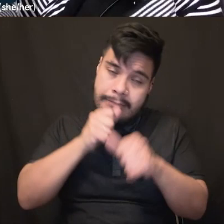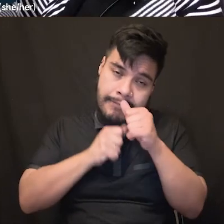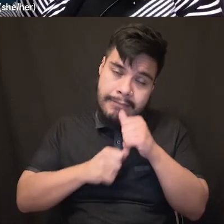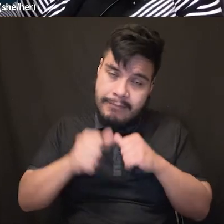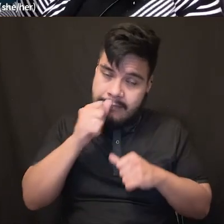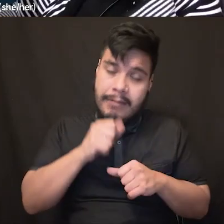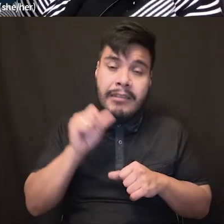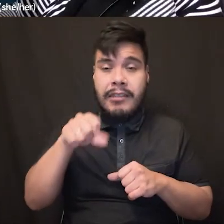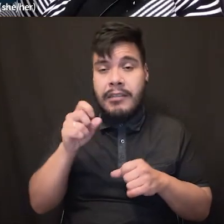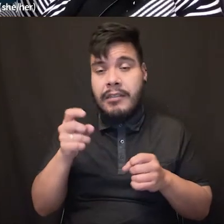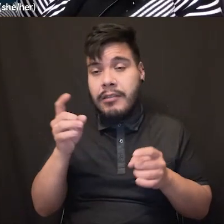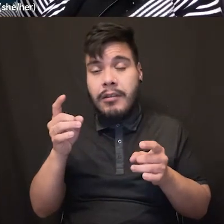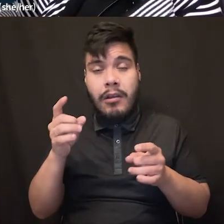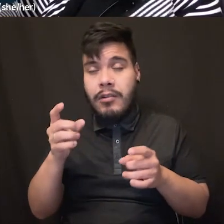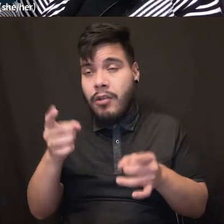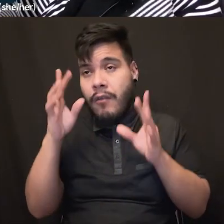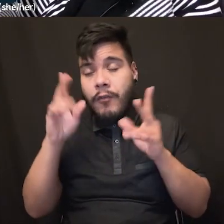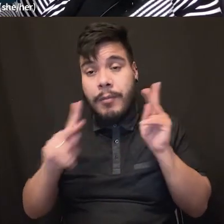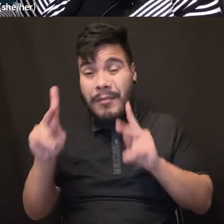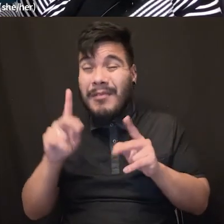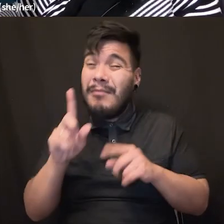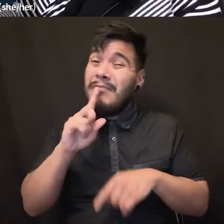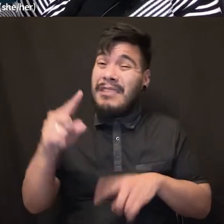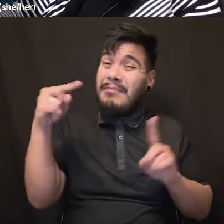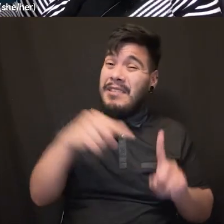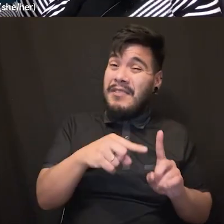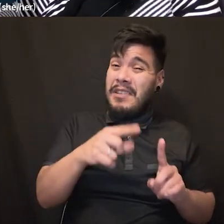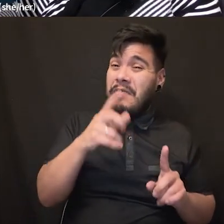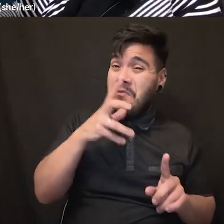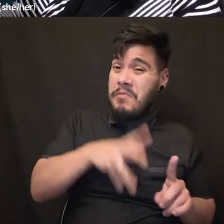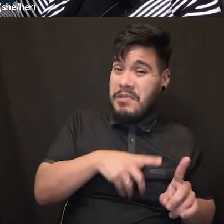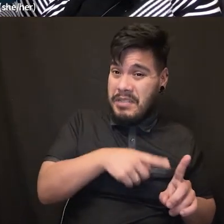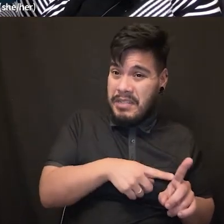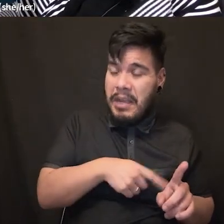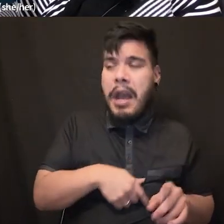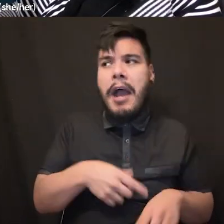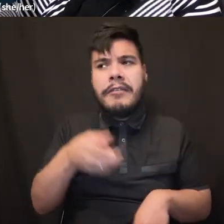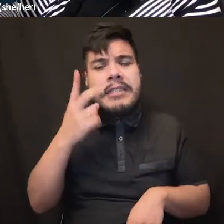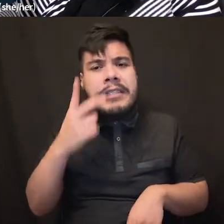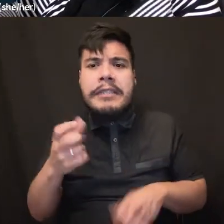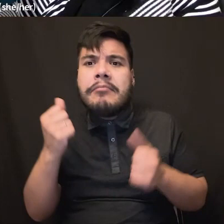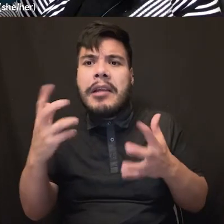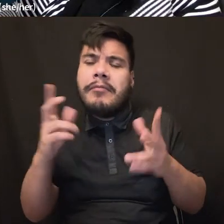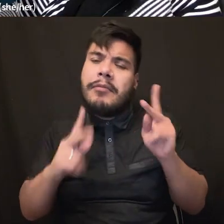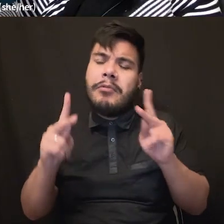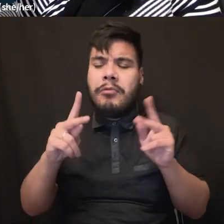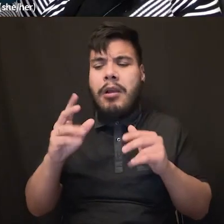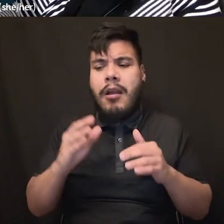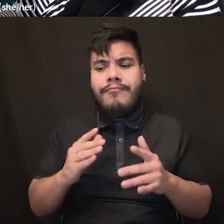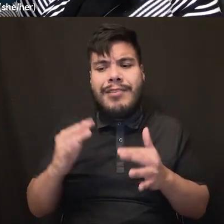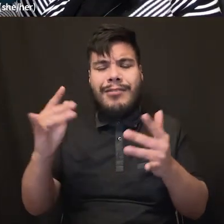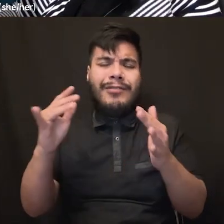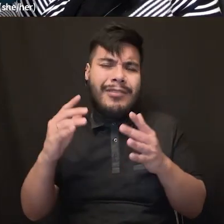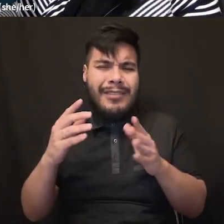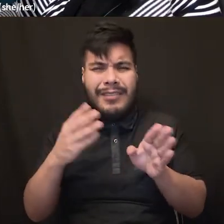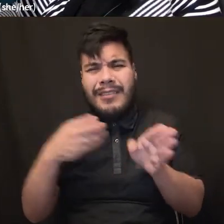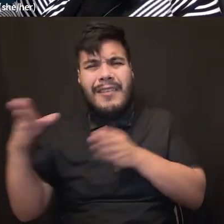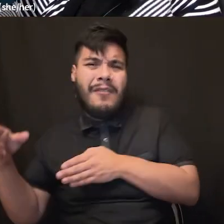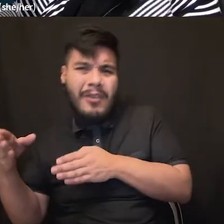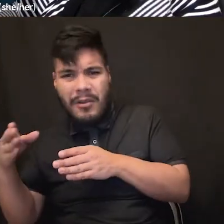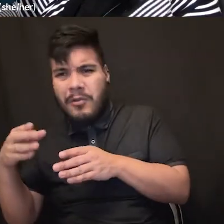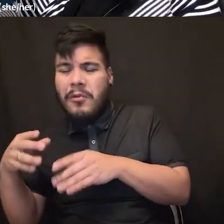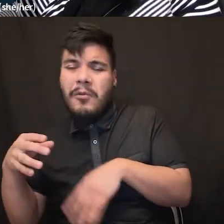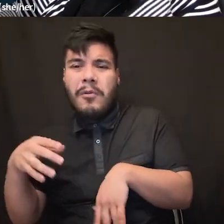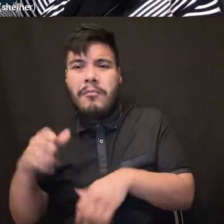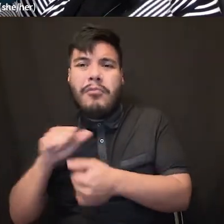people, but specifically for women. And that I have seen lots of people build alternate ways to, because really all that matters is that you have to develop